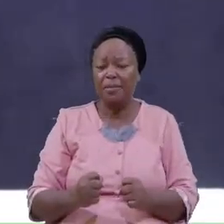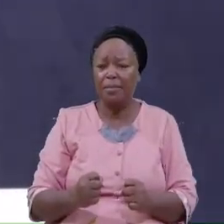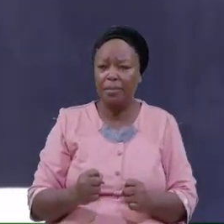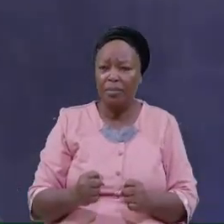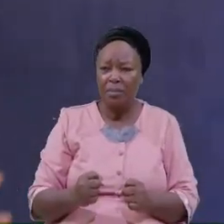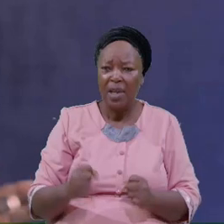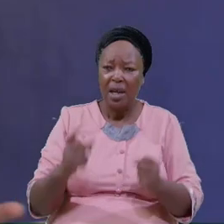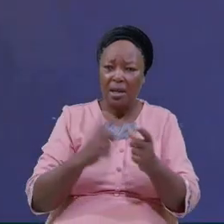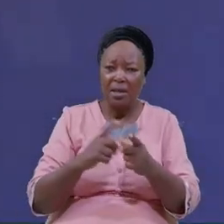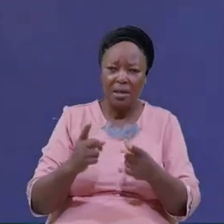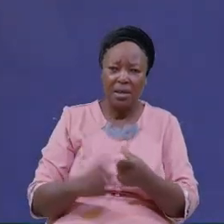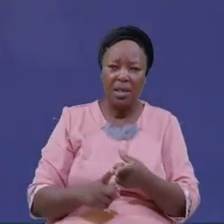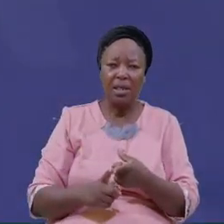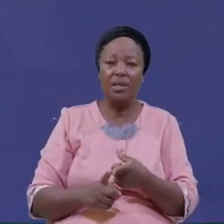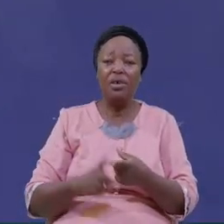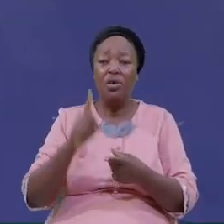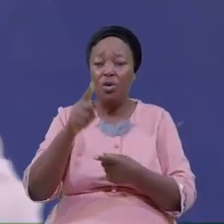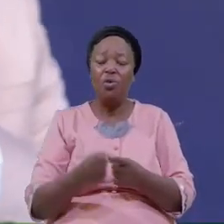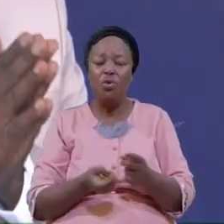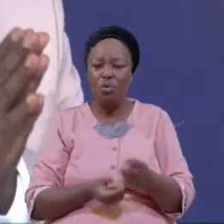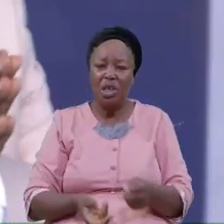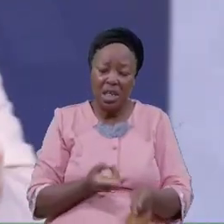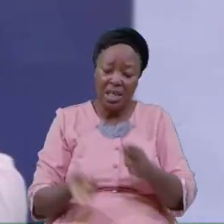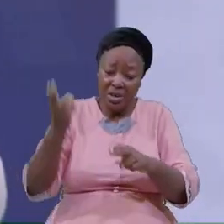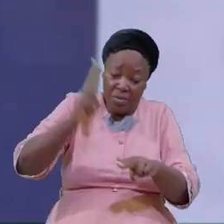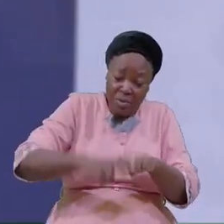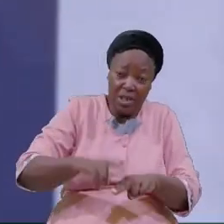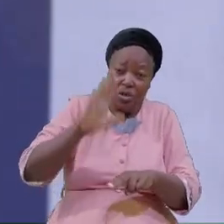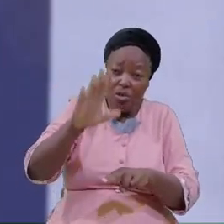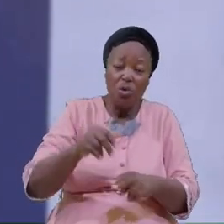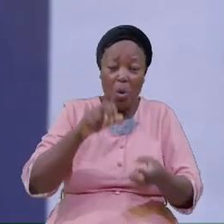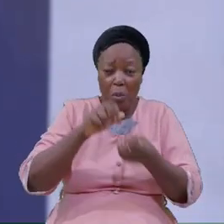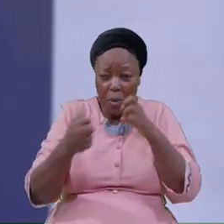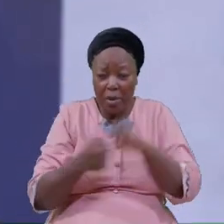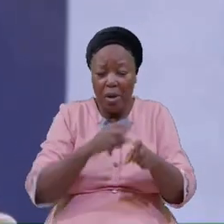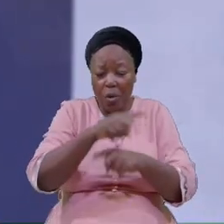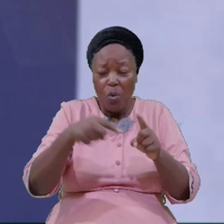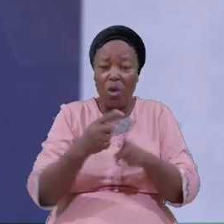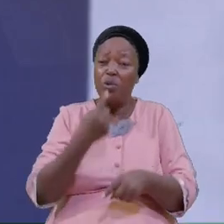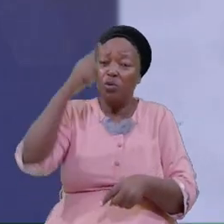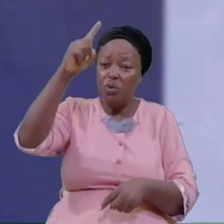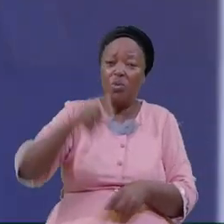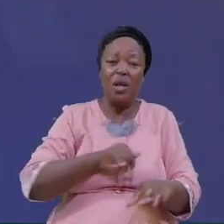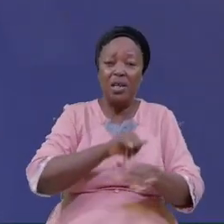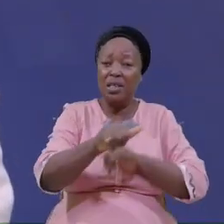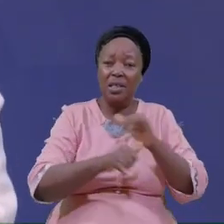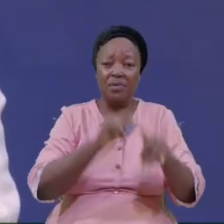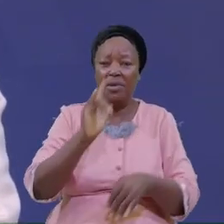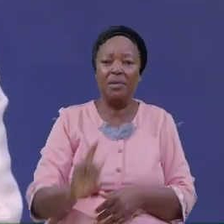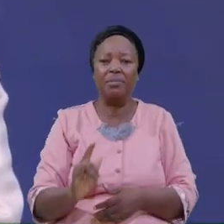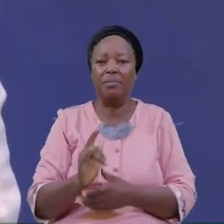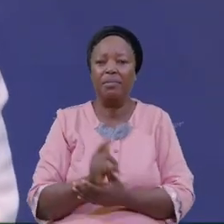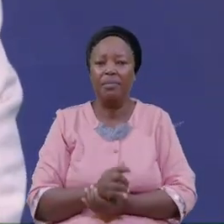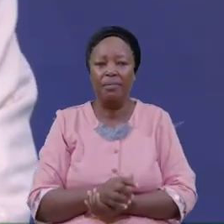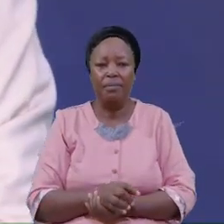compound your problem when you swear deceitfully. Tu aggraves ton cas même quand tu